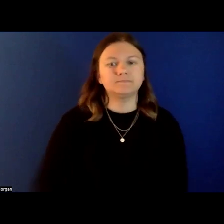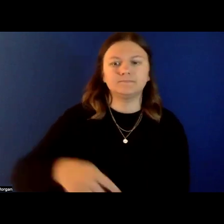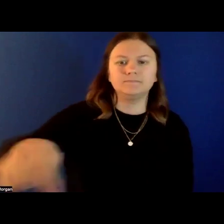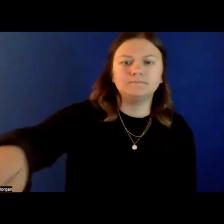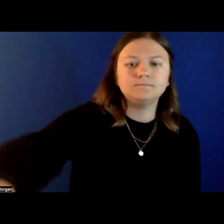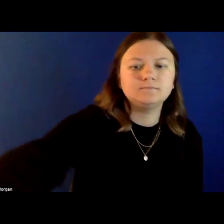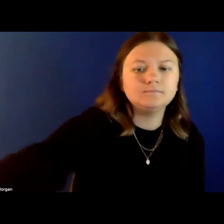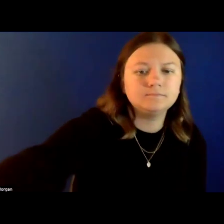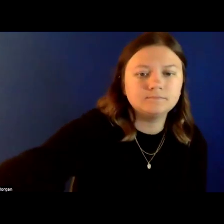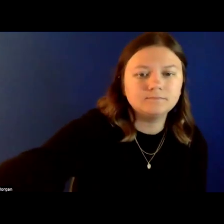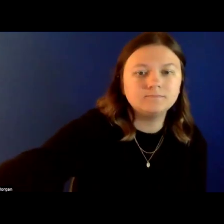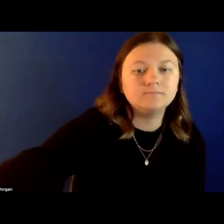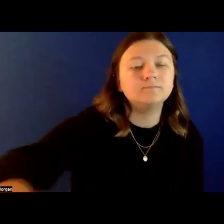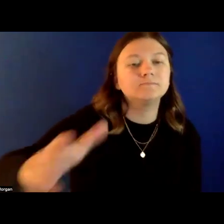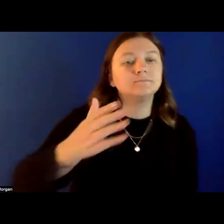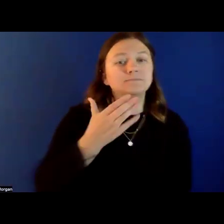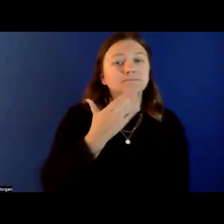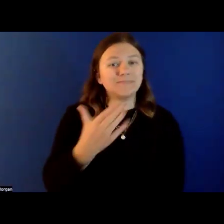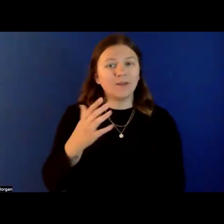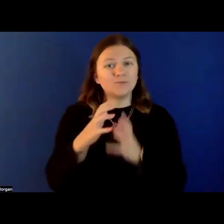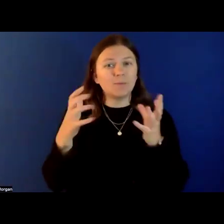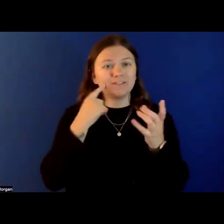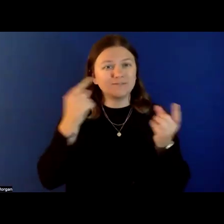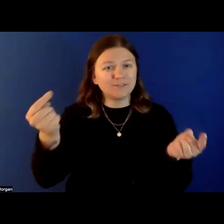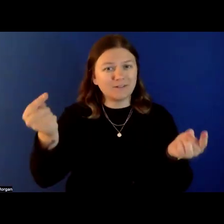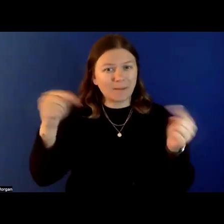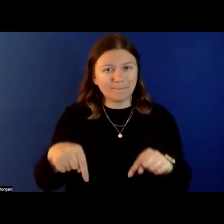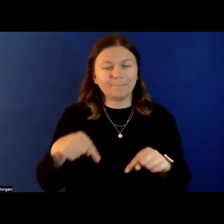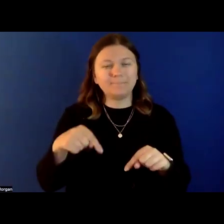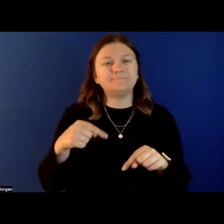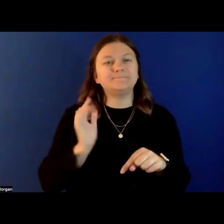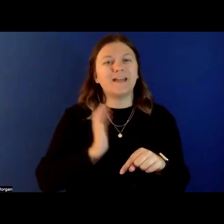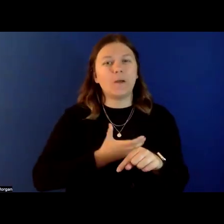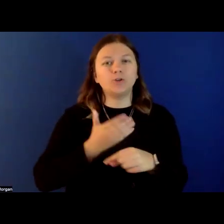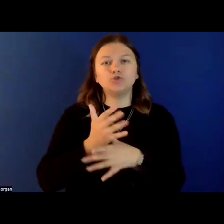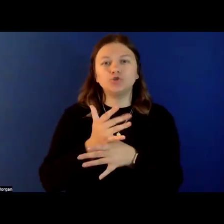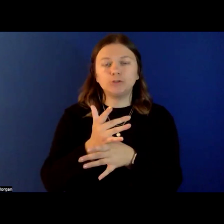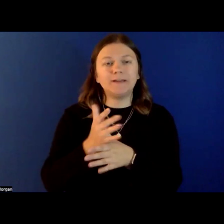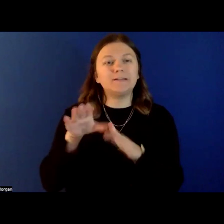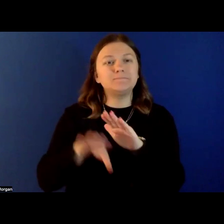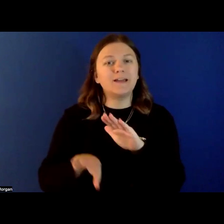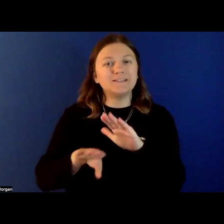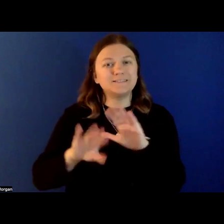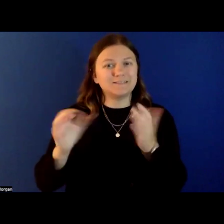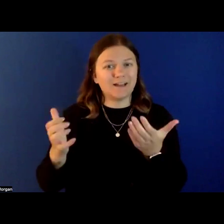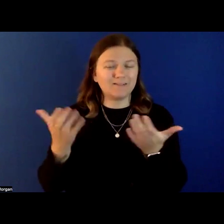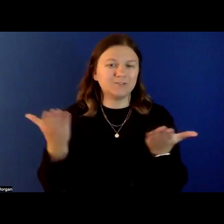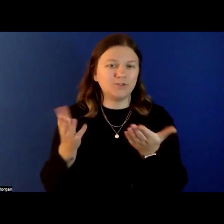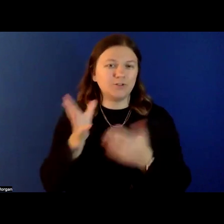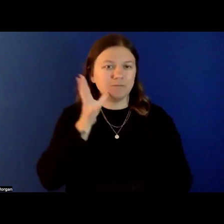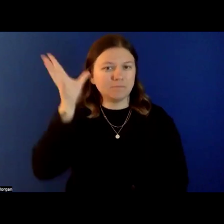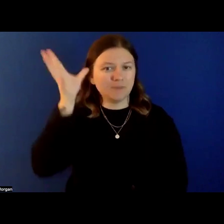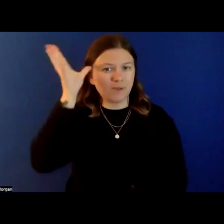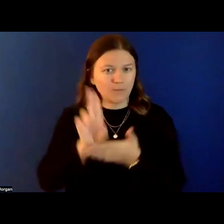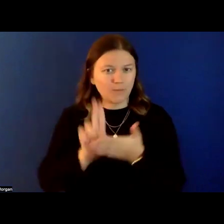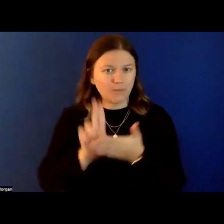So thank you so much for being here for our German basics Parent University. I have been doing